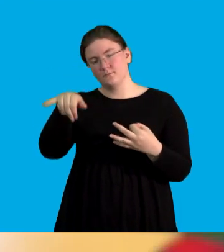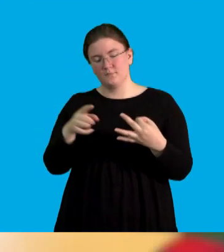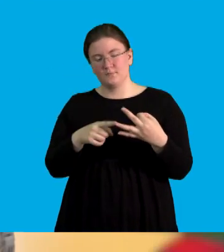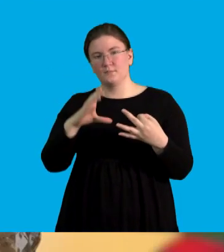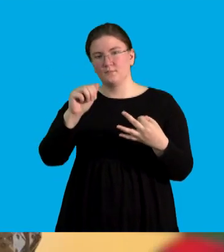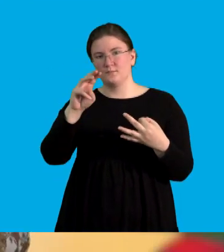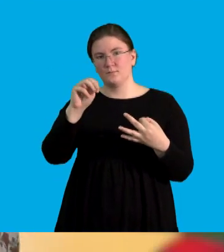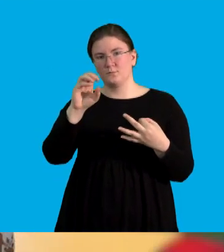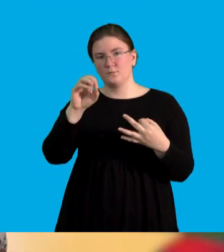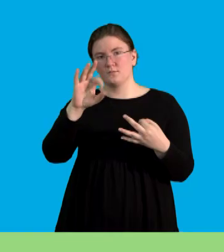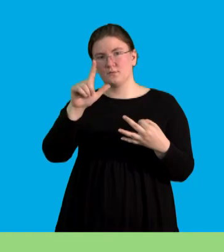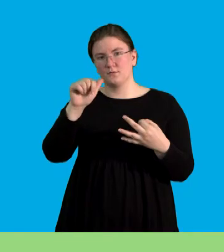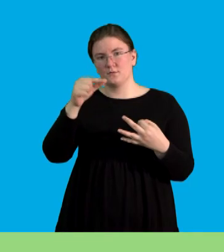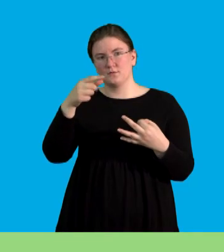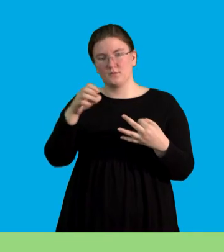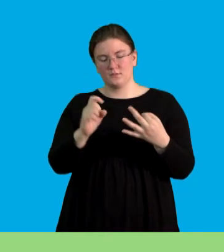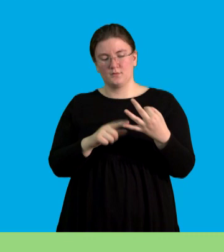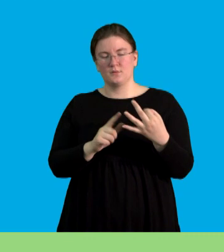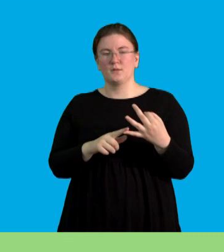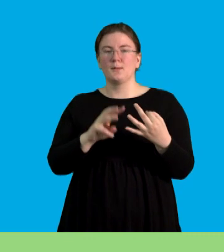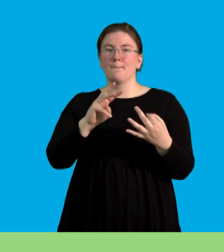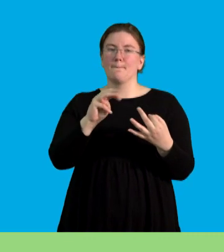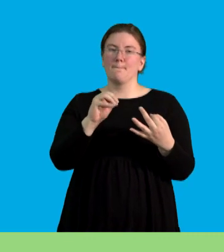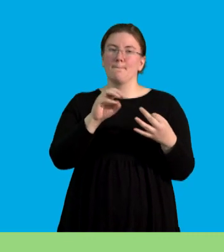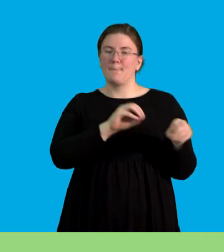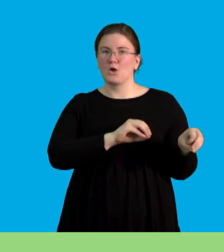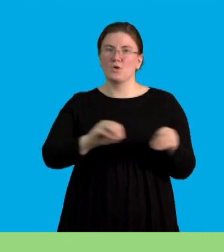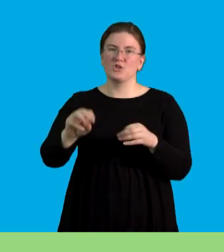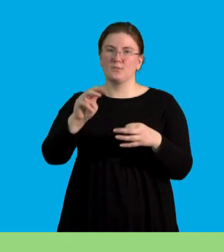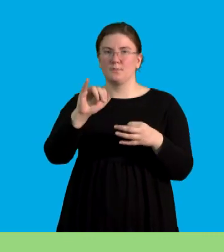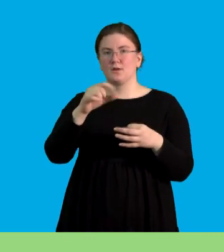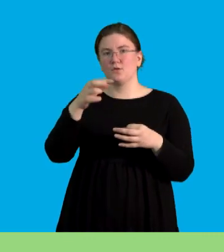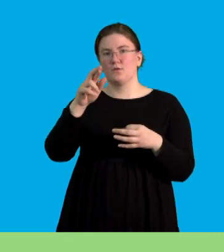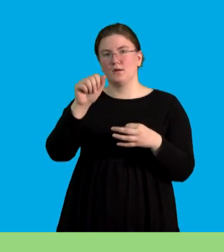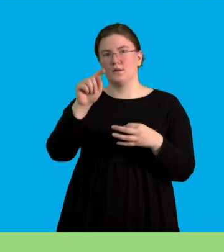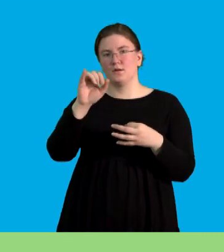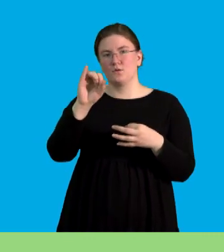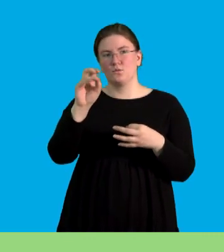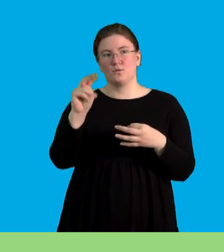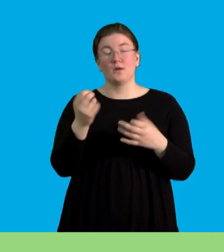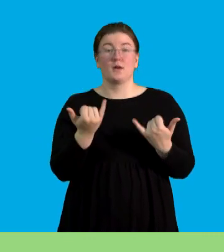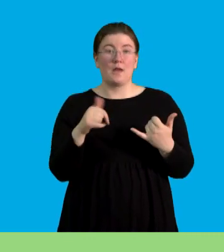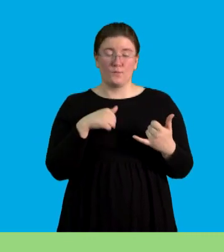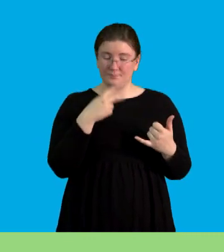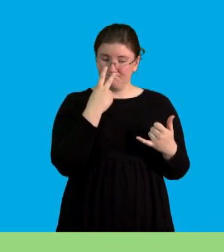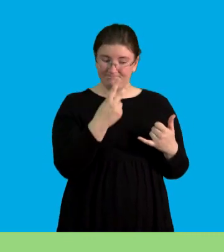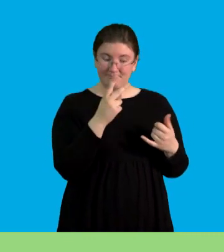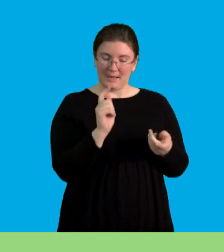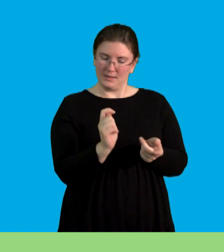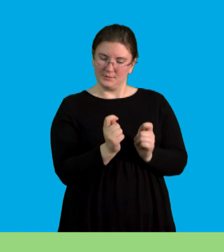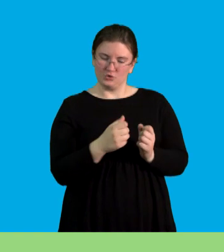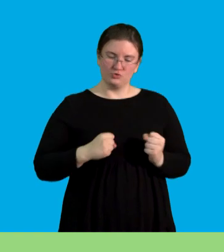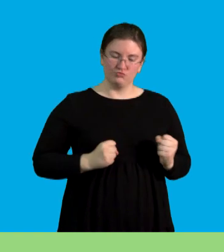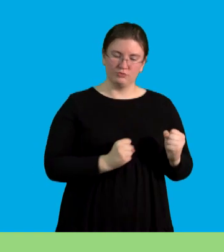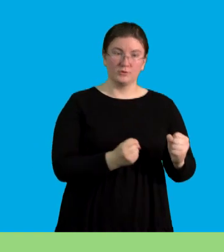and migration. So here we are basically looking at adaptation strategies in animals. Okay,